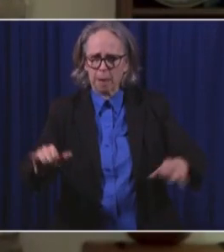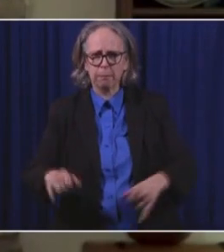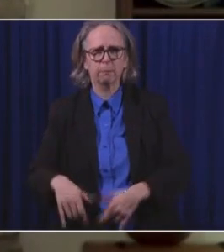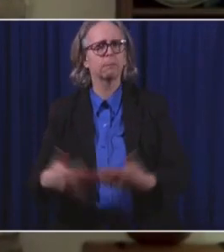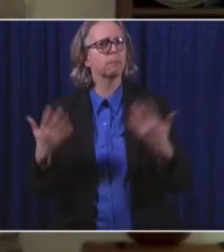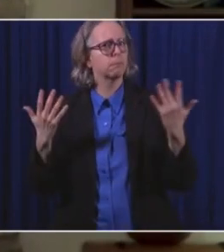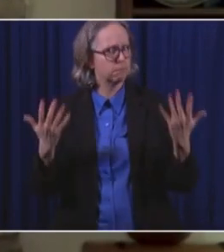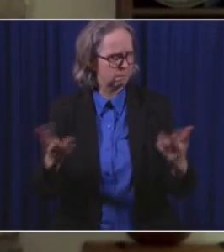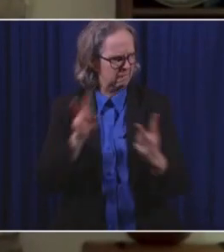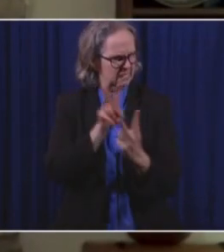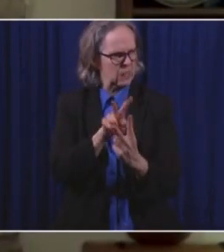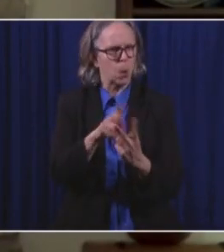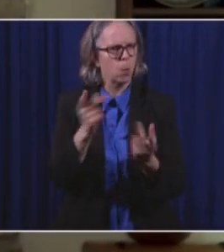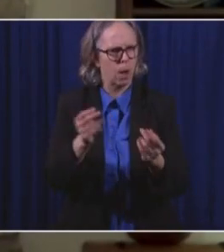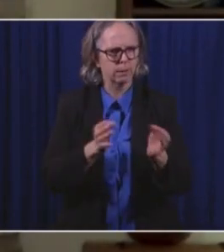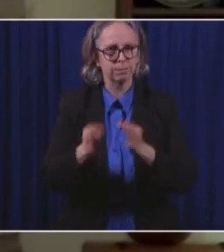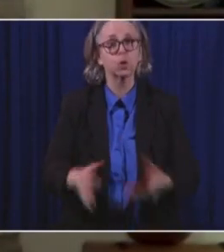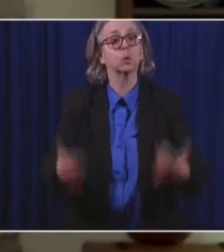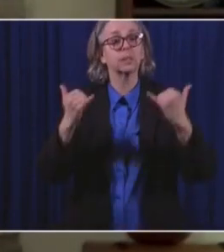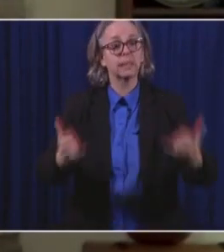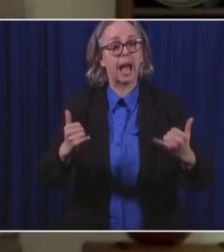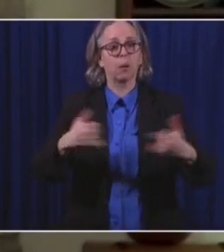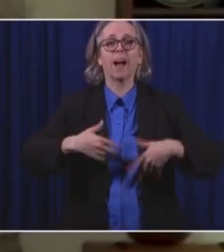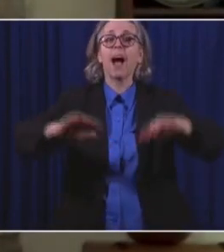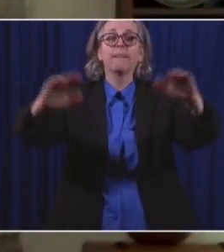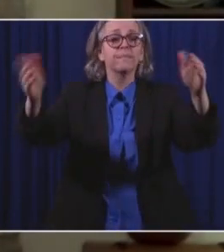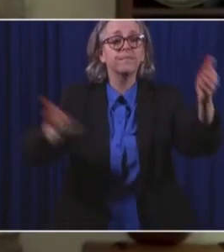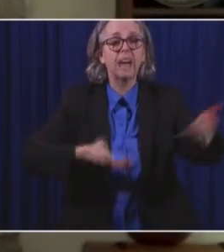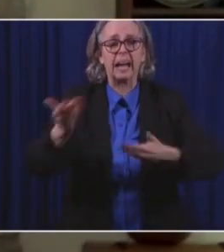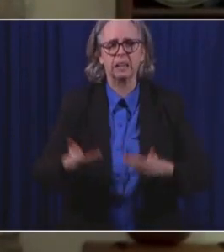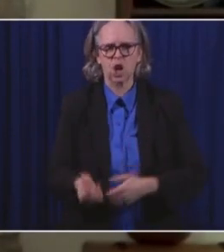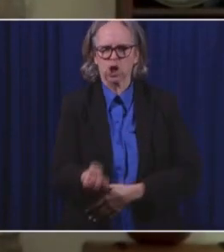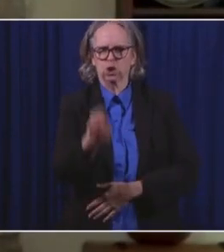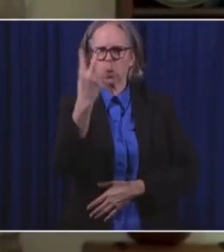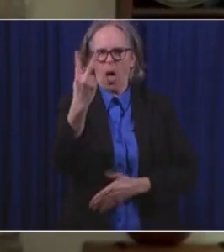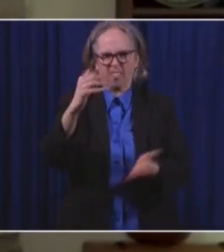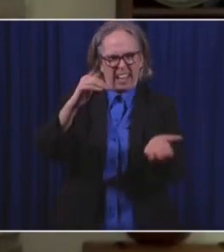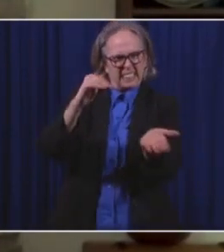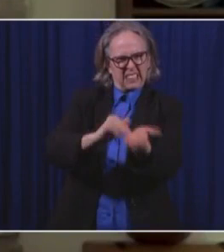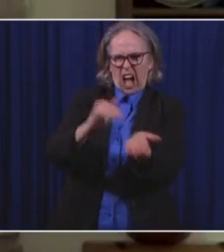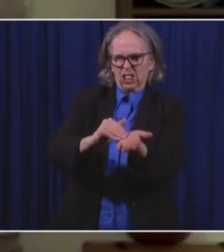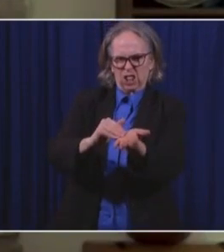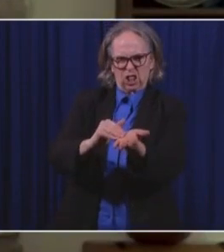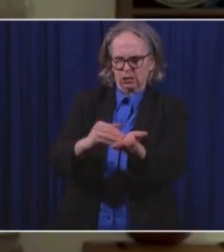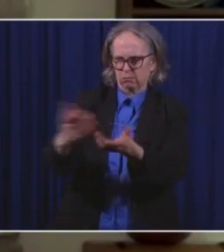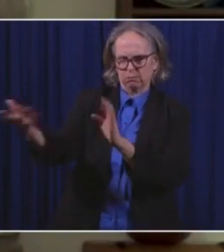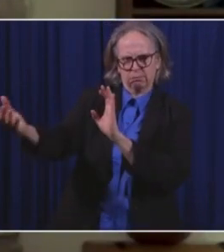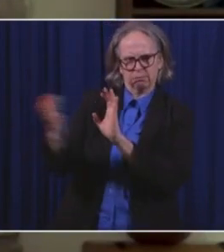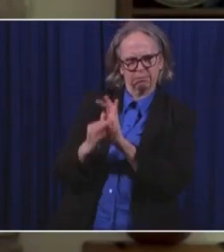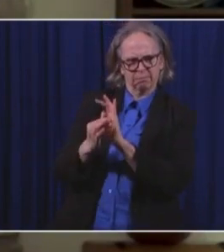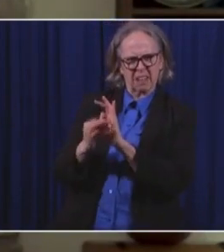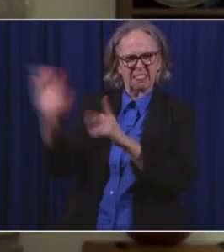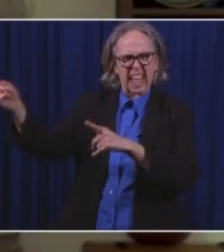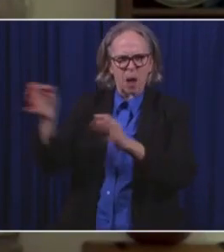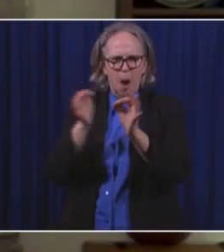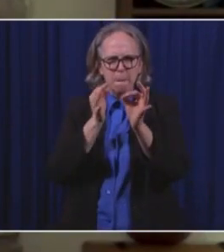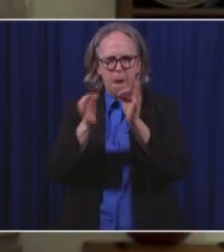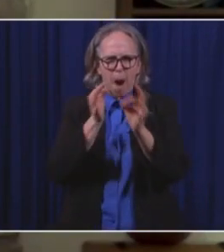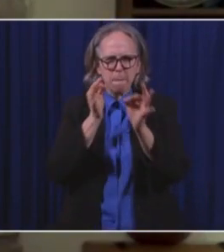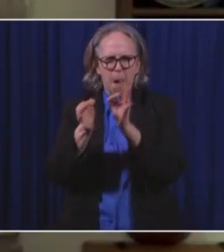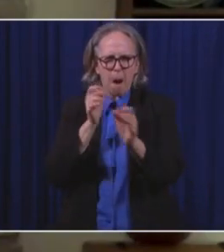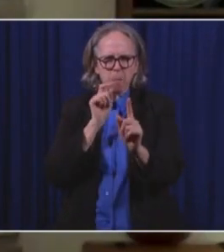to join us today to walk us through the Stay Safe Ohio protocols that the Department of